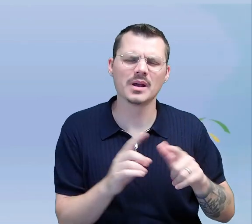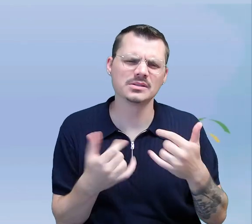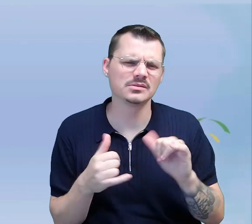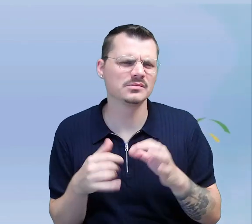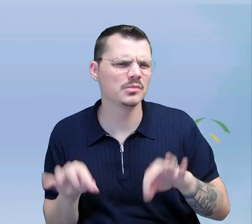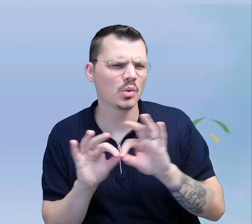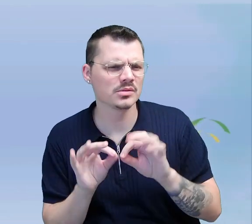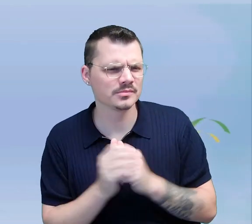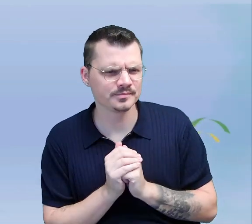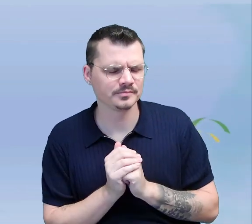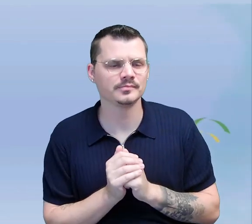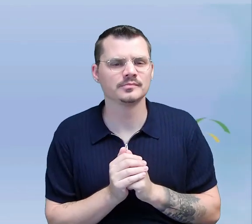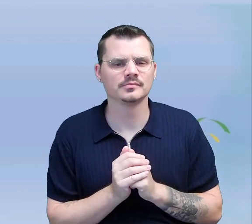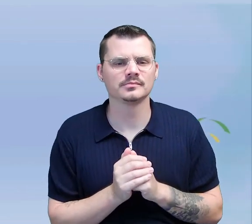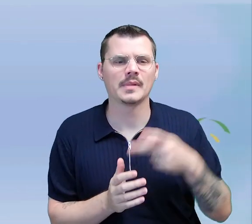it's important.